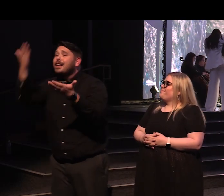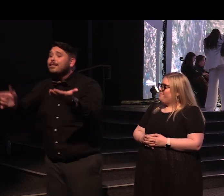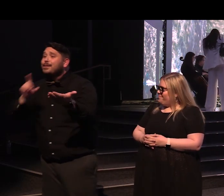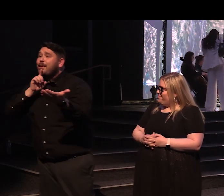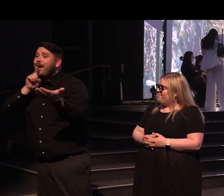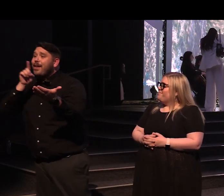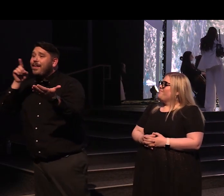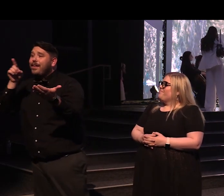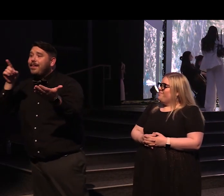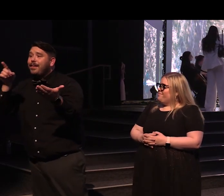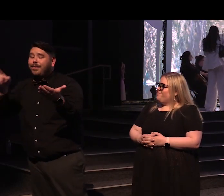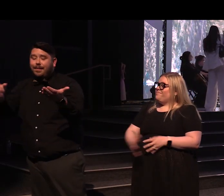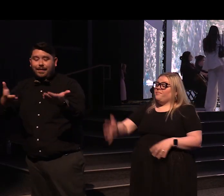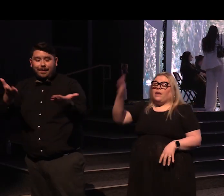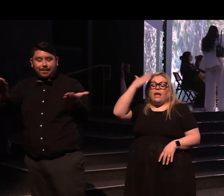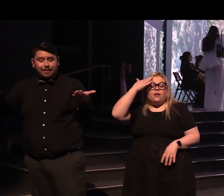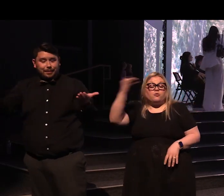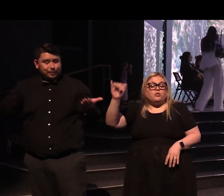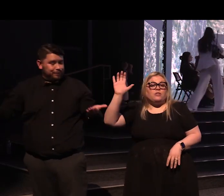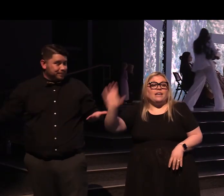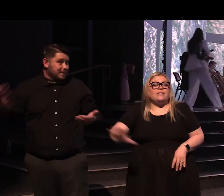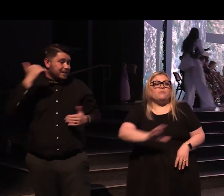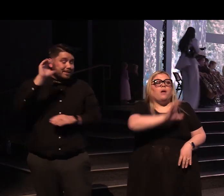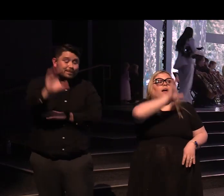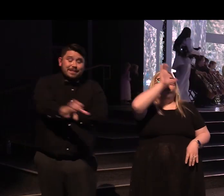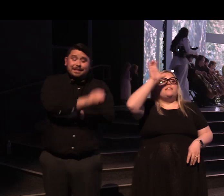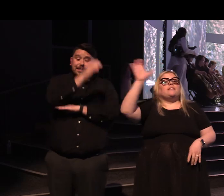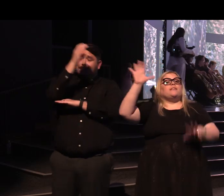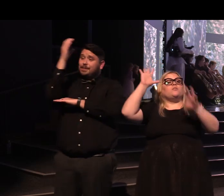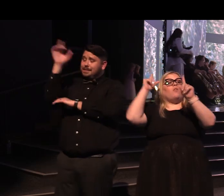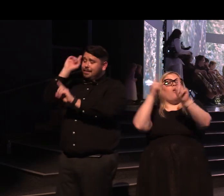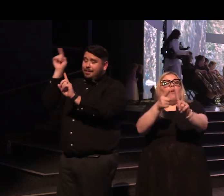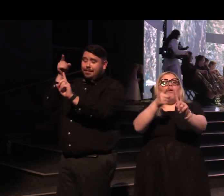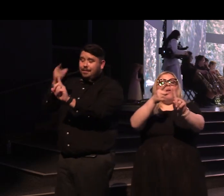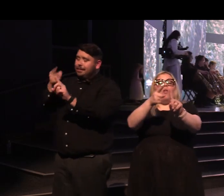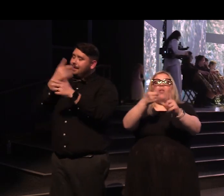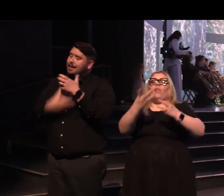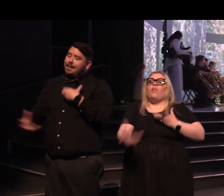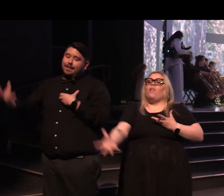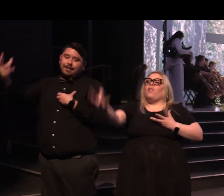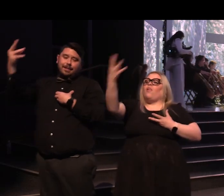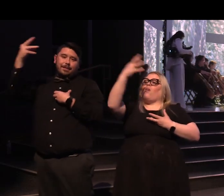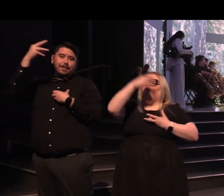wherever you are. 'Cause Christmas is